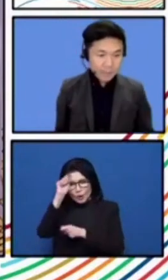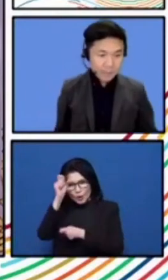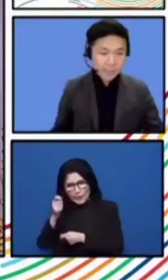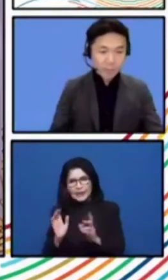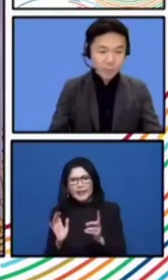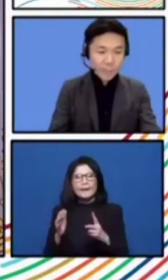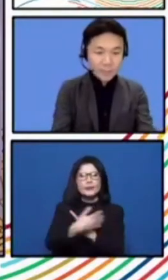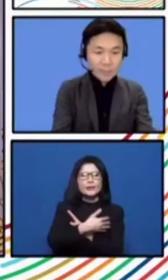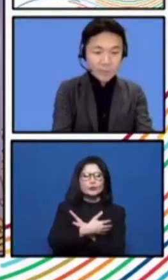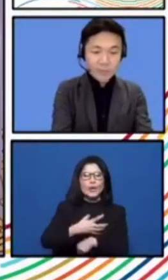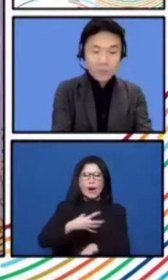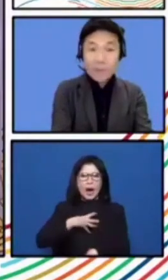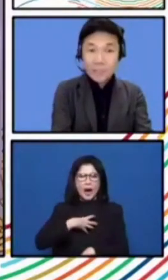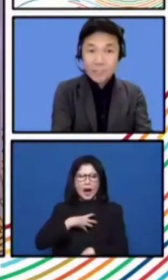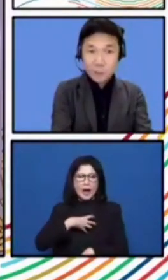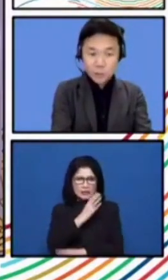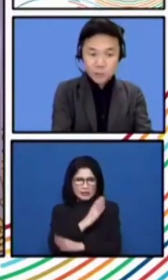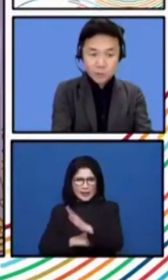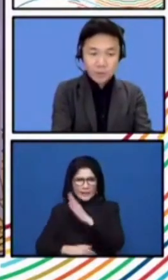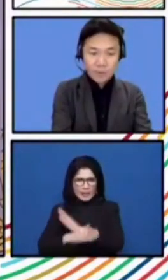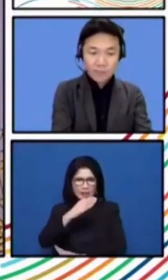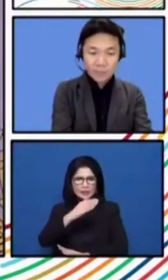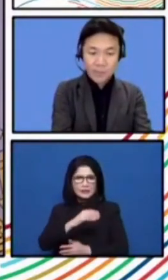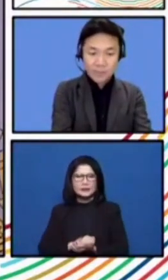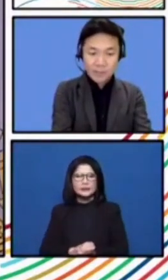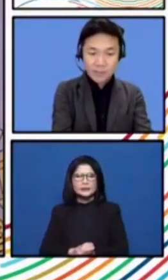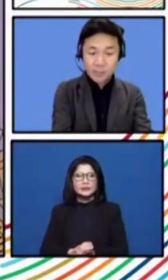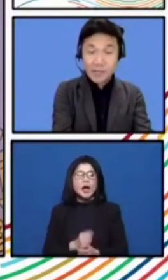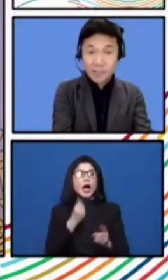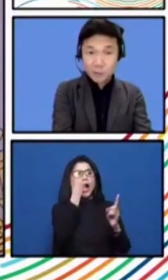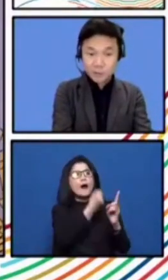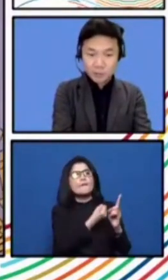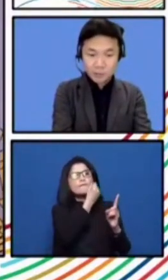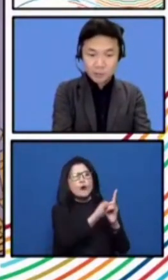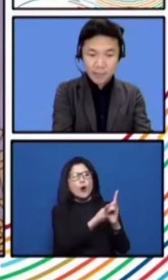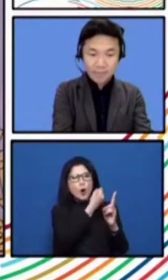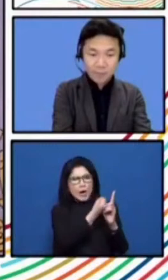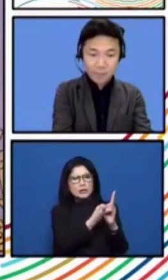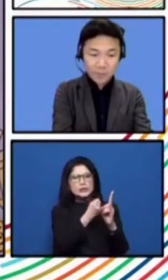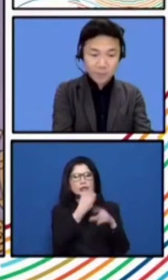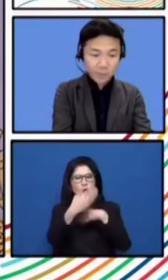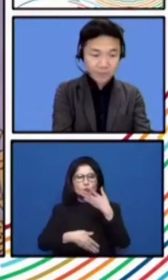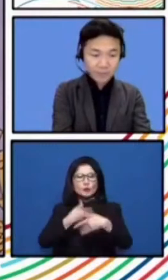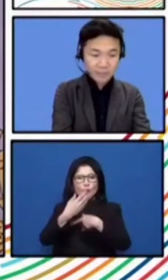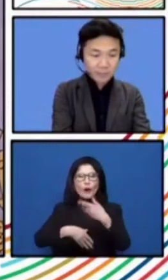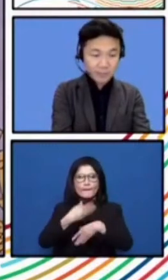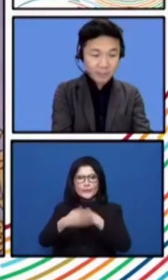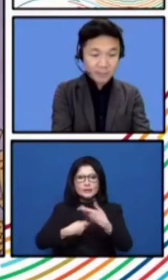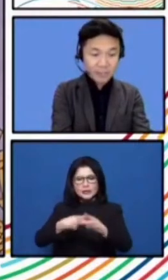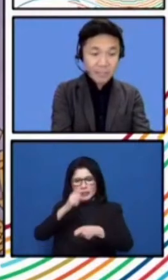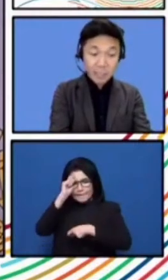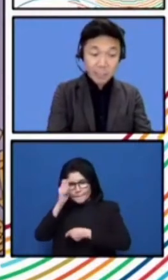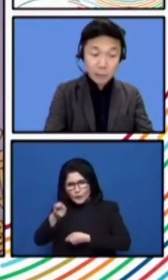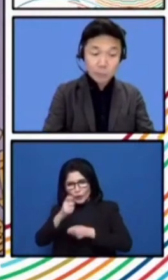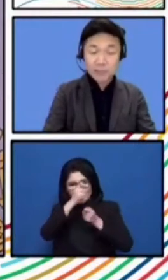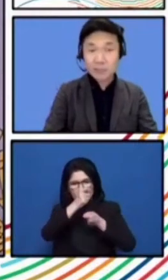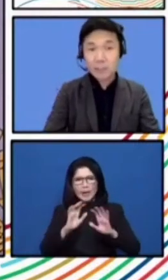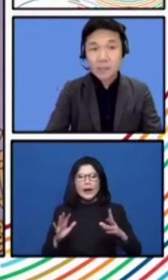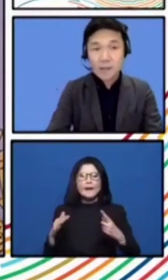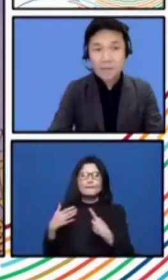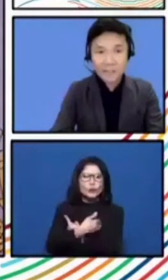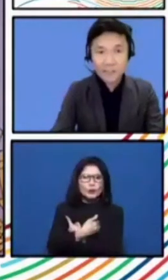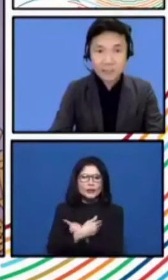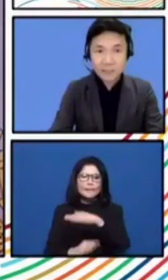and the advocacy in terms of implementation of respect protection and fulfillment of the rights of disabilities includes